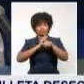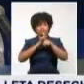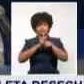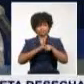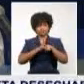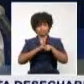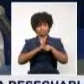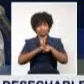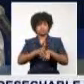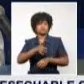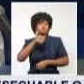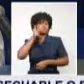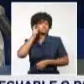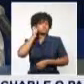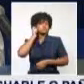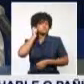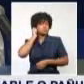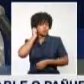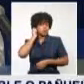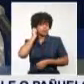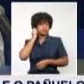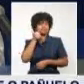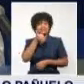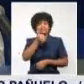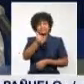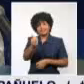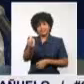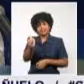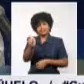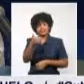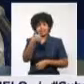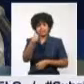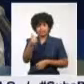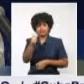infection remains unknown, for a